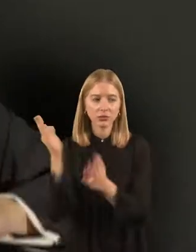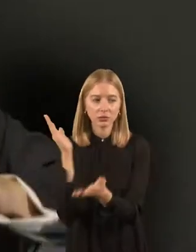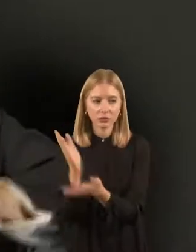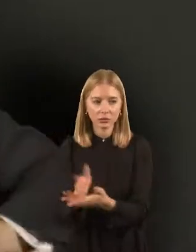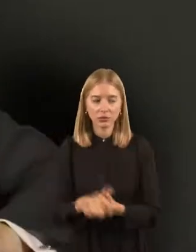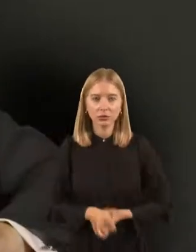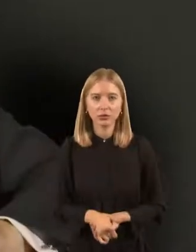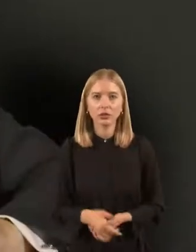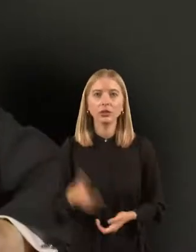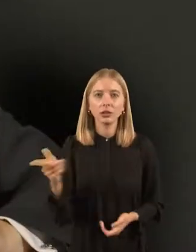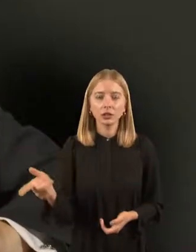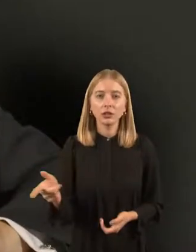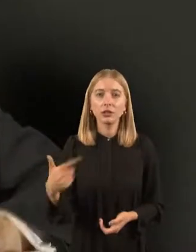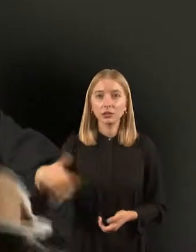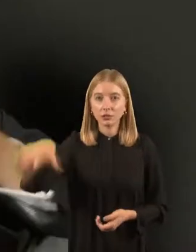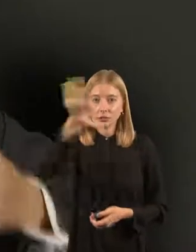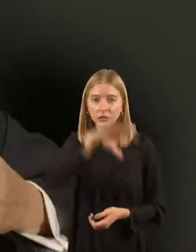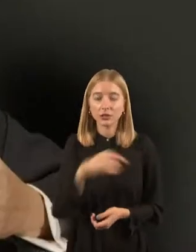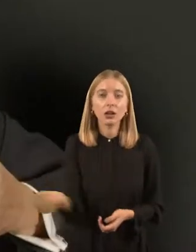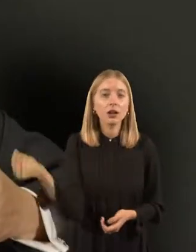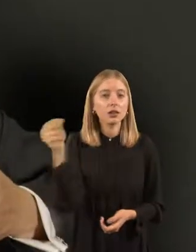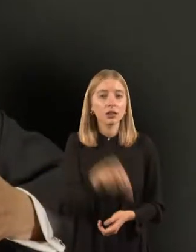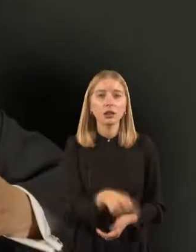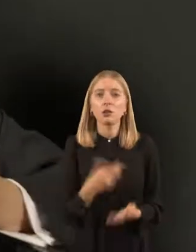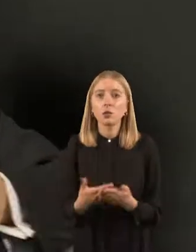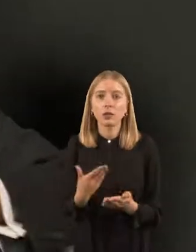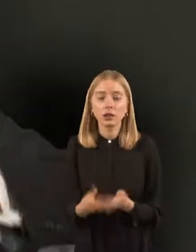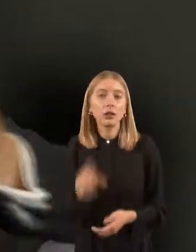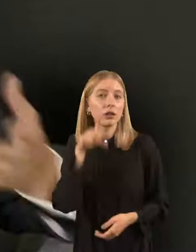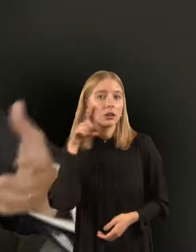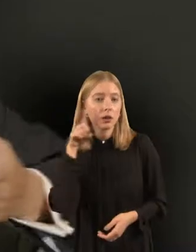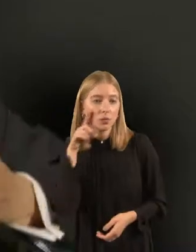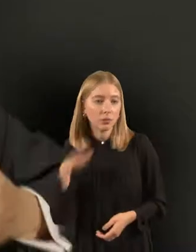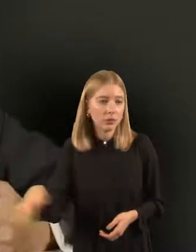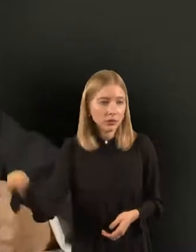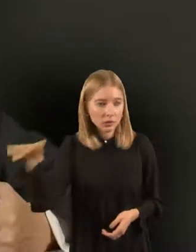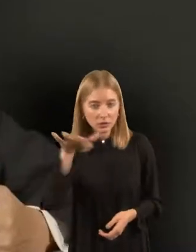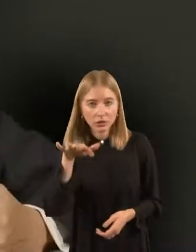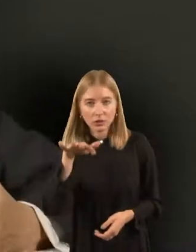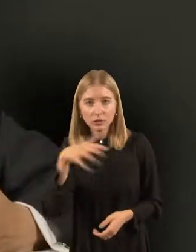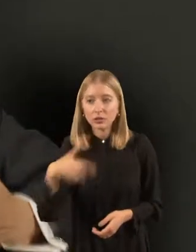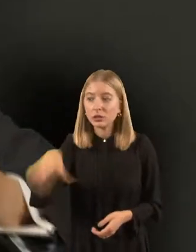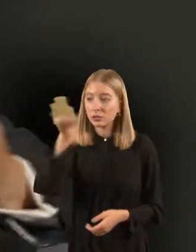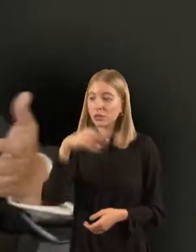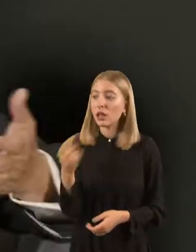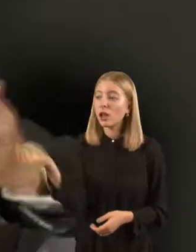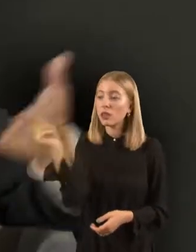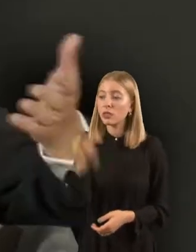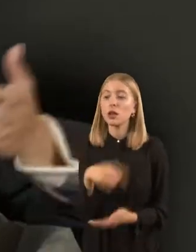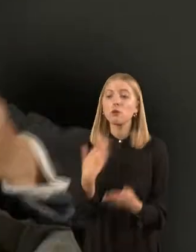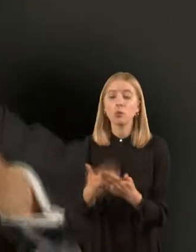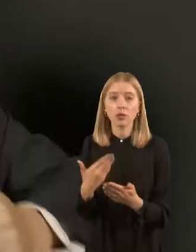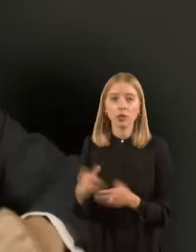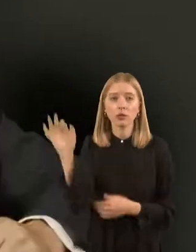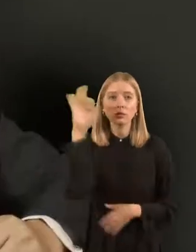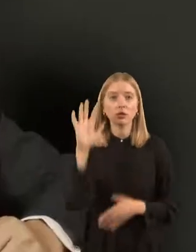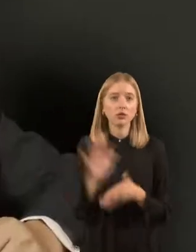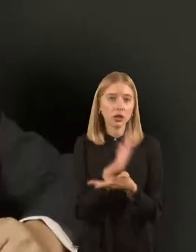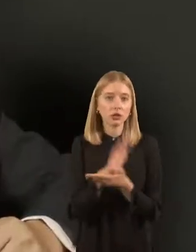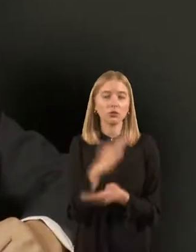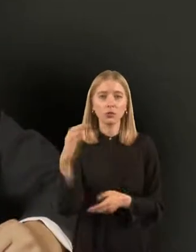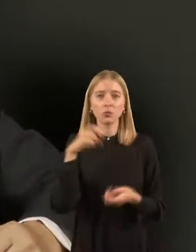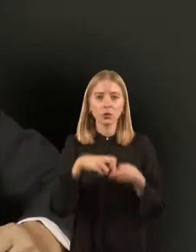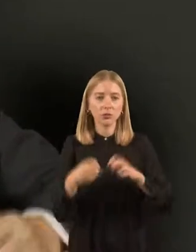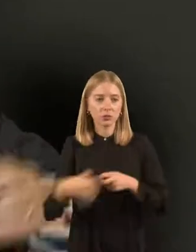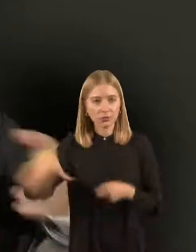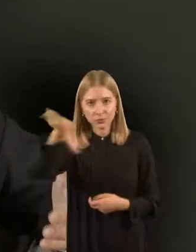young people that are concerned about the pollution problems that the productive sectors are